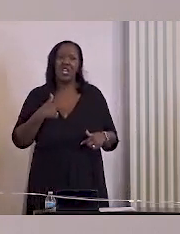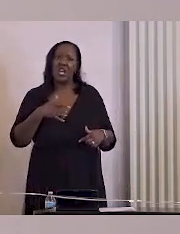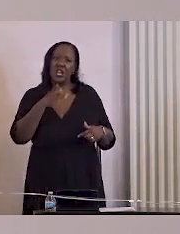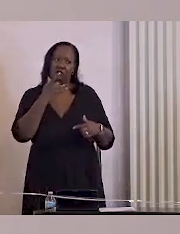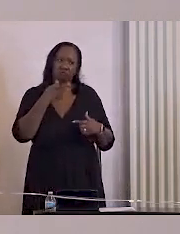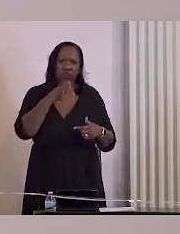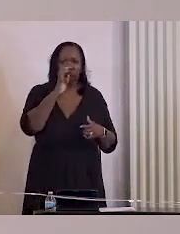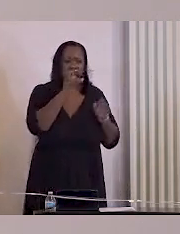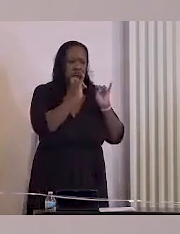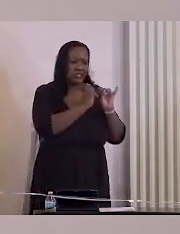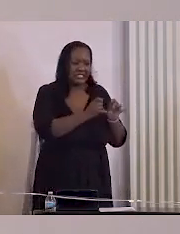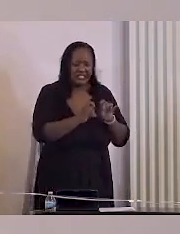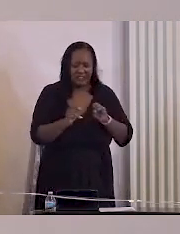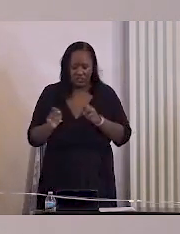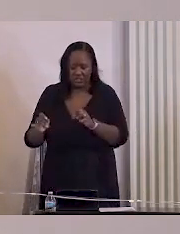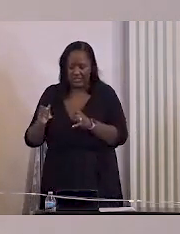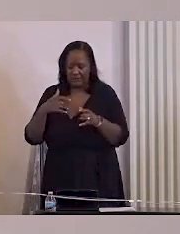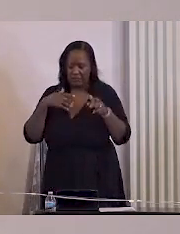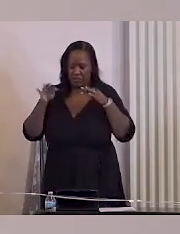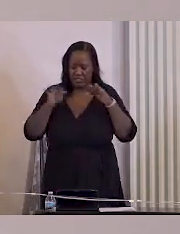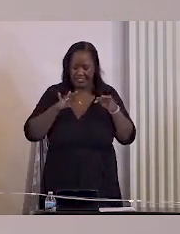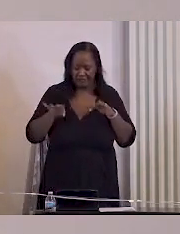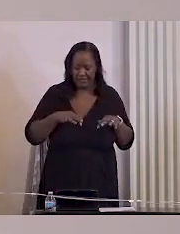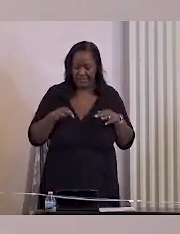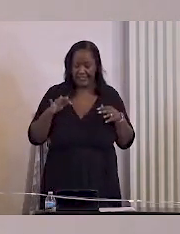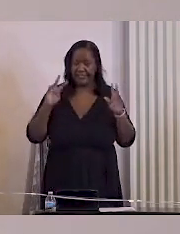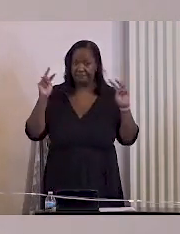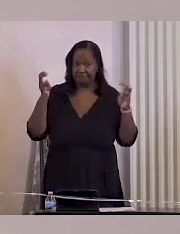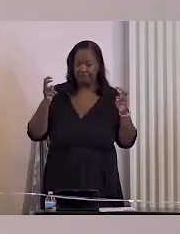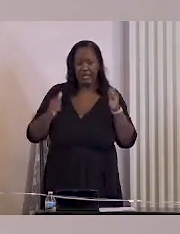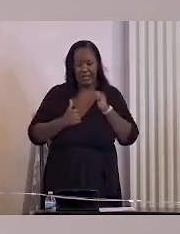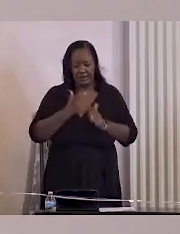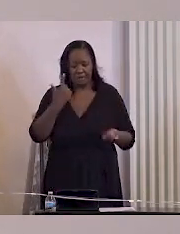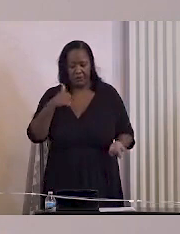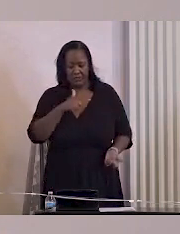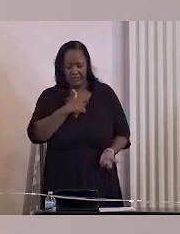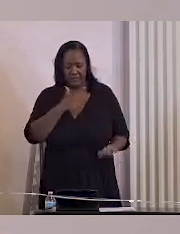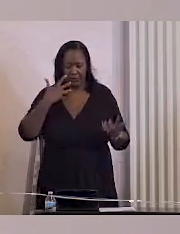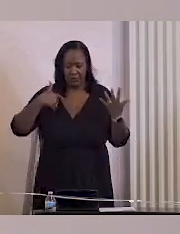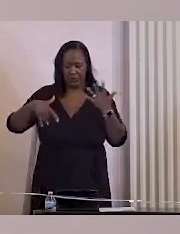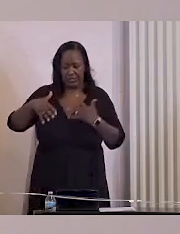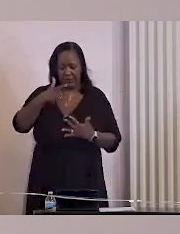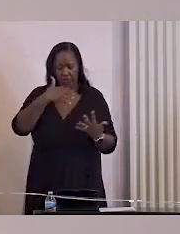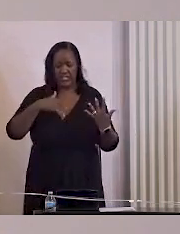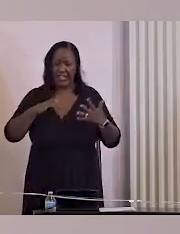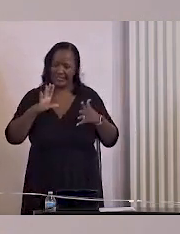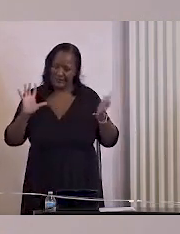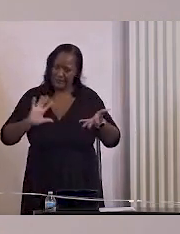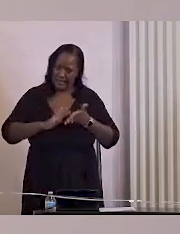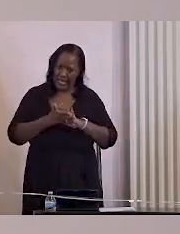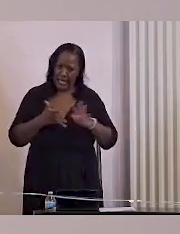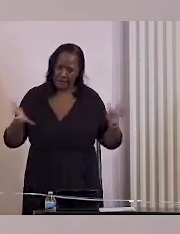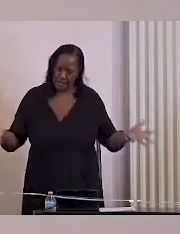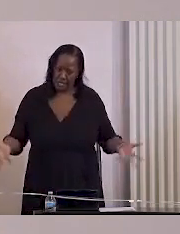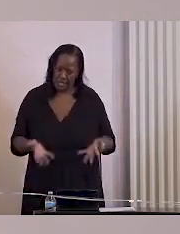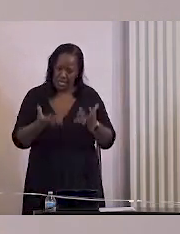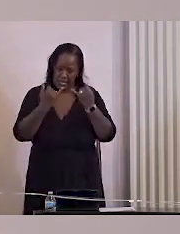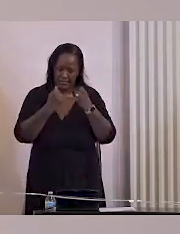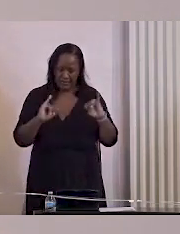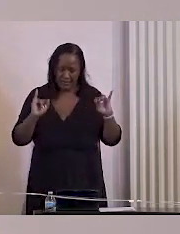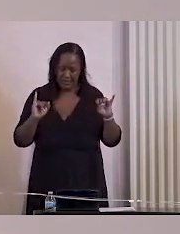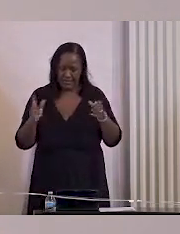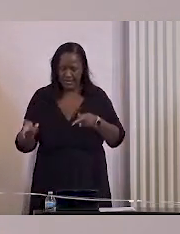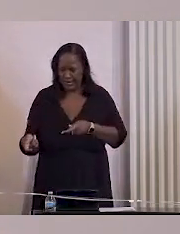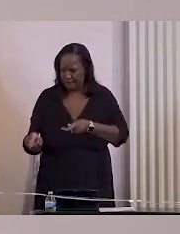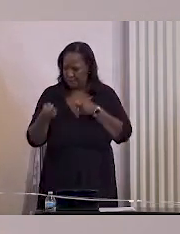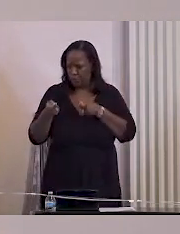with a more nuanced understanding when she states, most of us are socialized towards independence, pulling ourselves